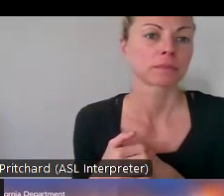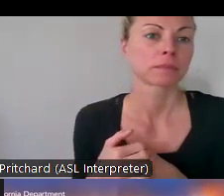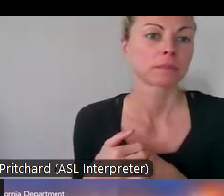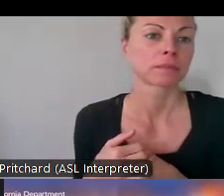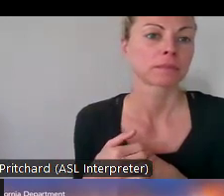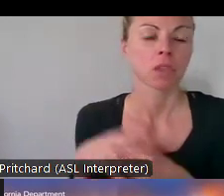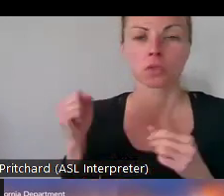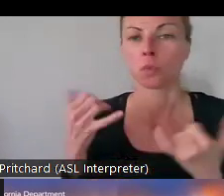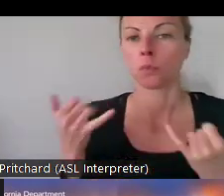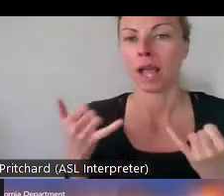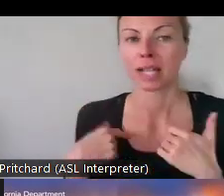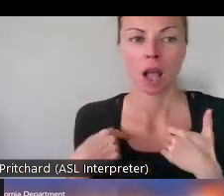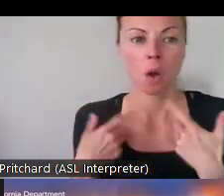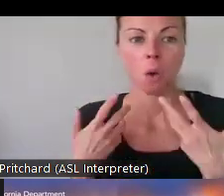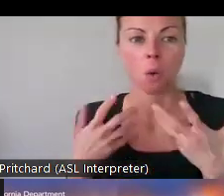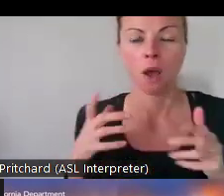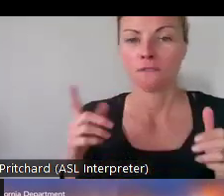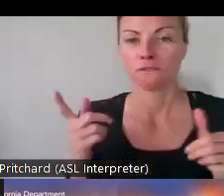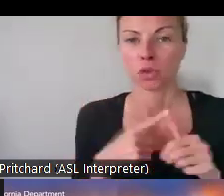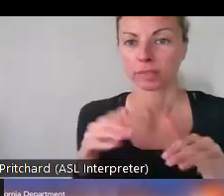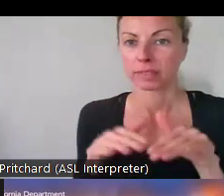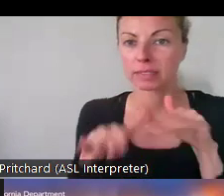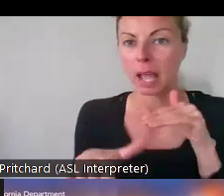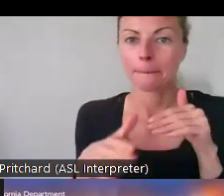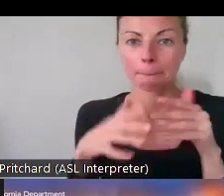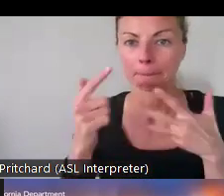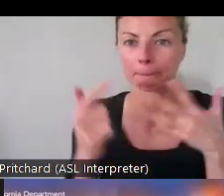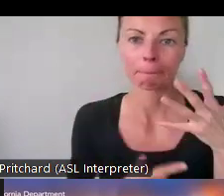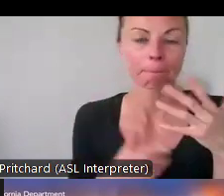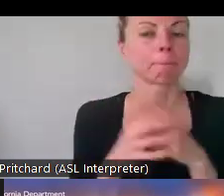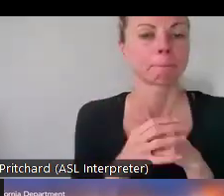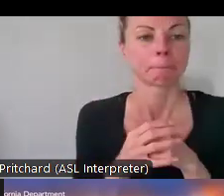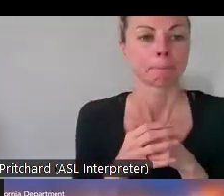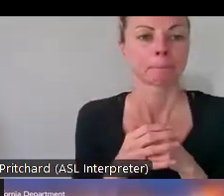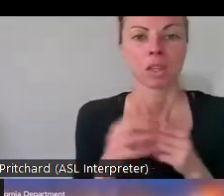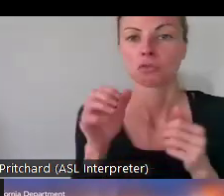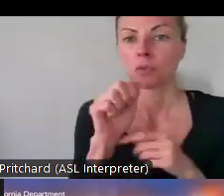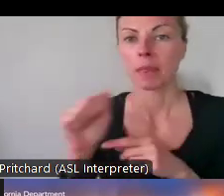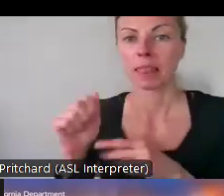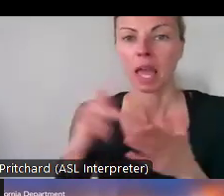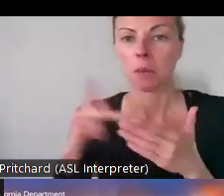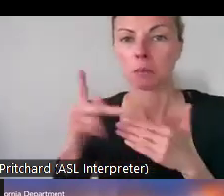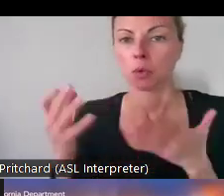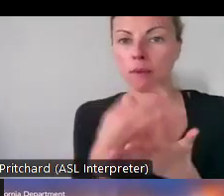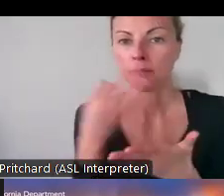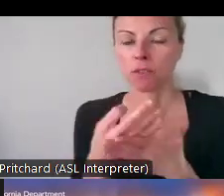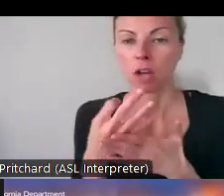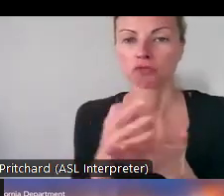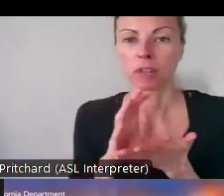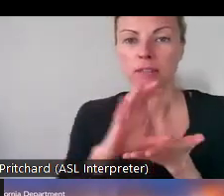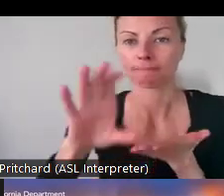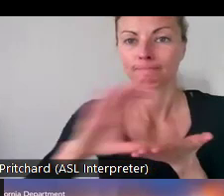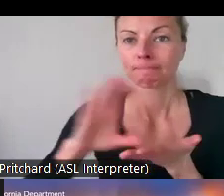So at this point, we've done our first step and our first hold harmless of the AAA program funding, and we've allocated the